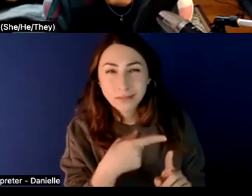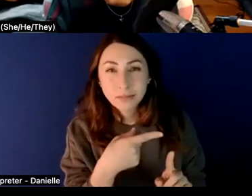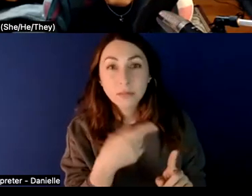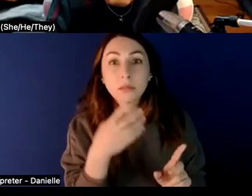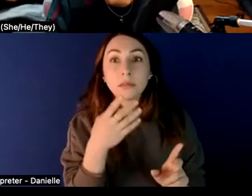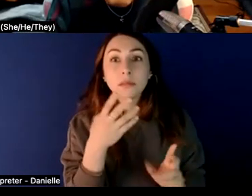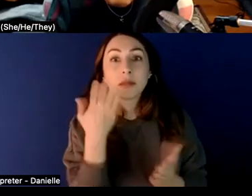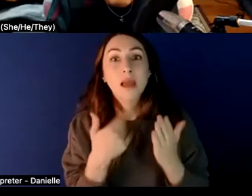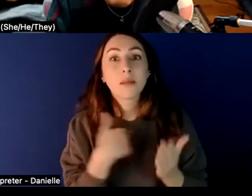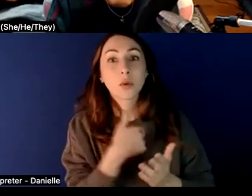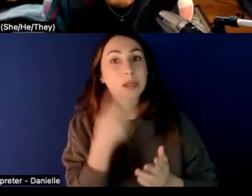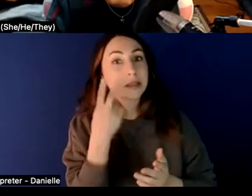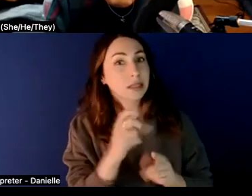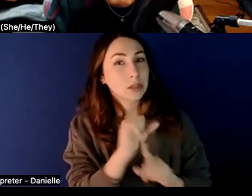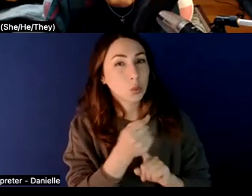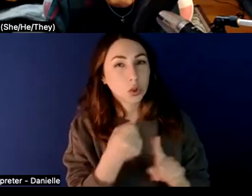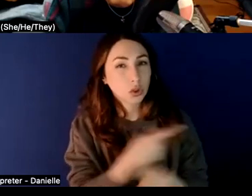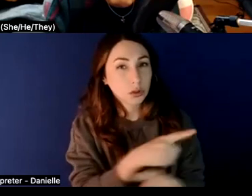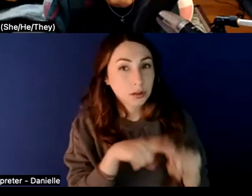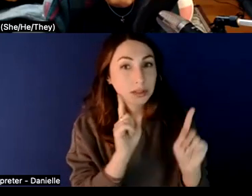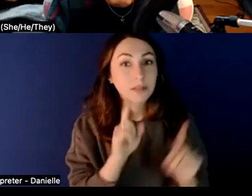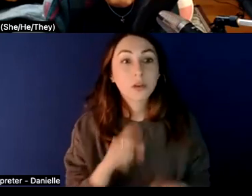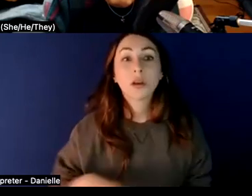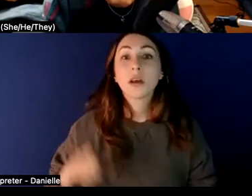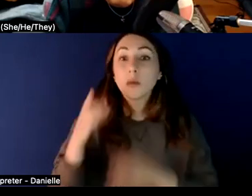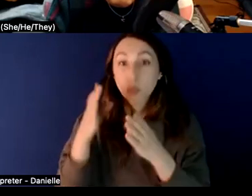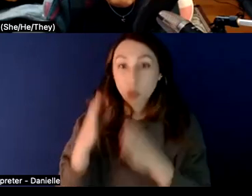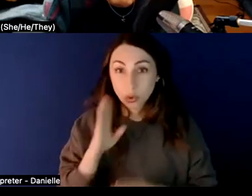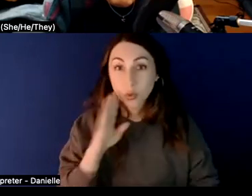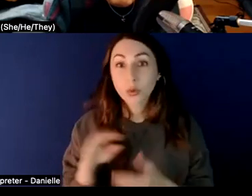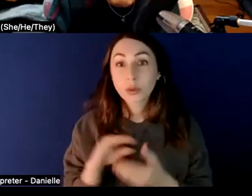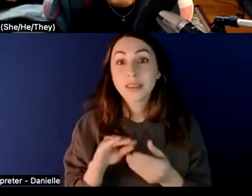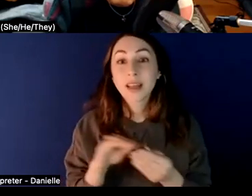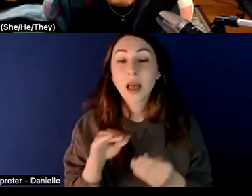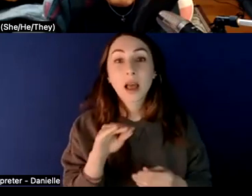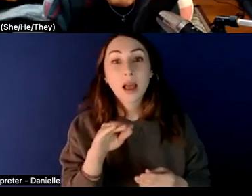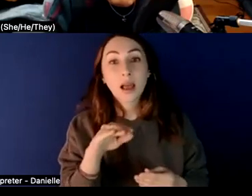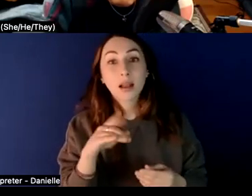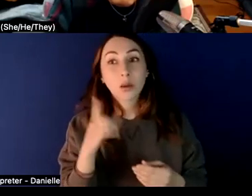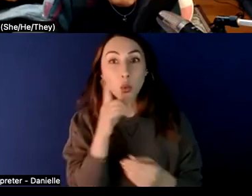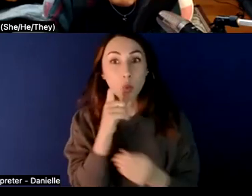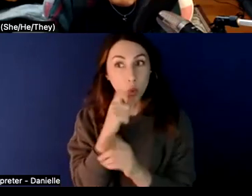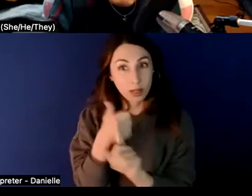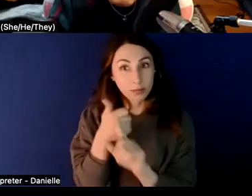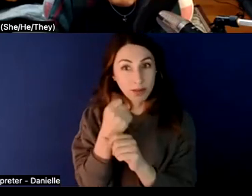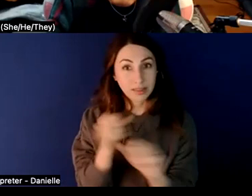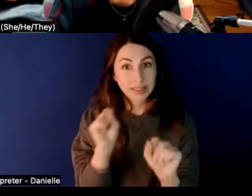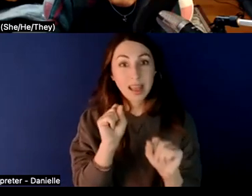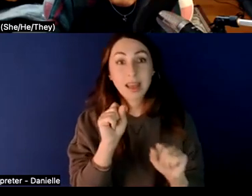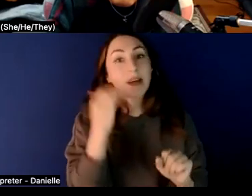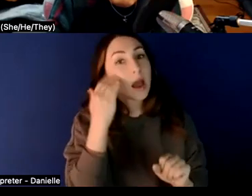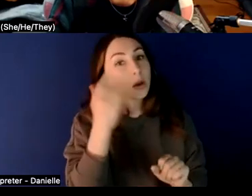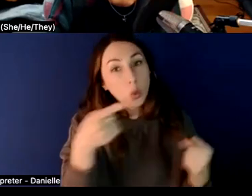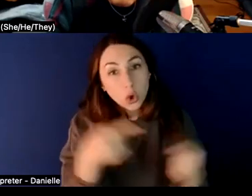that safe person is going to say, I know you were hurt in the past, I promise this is not that time, and I love you, I